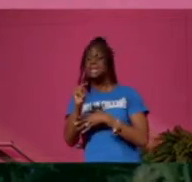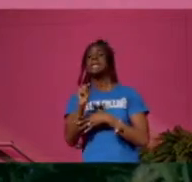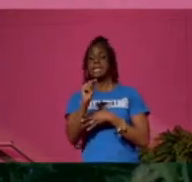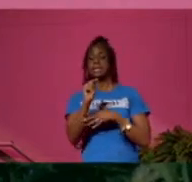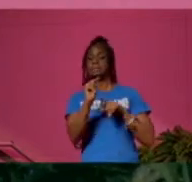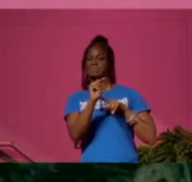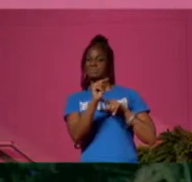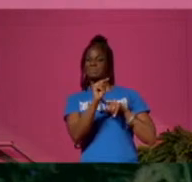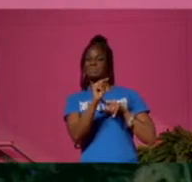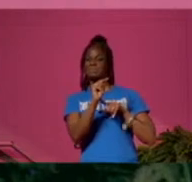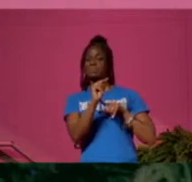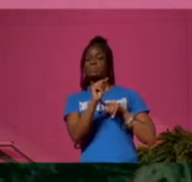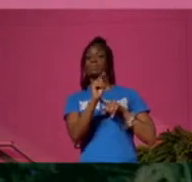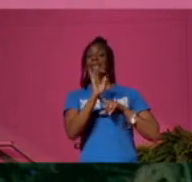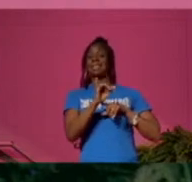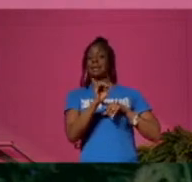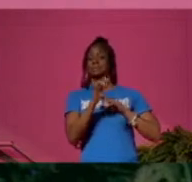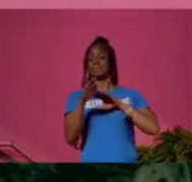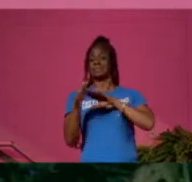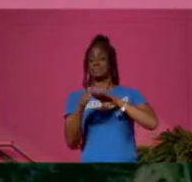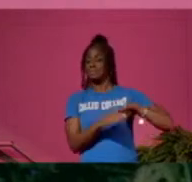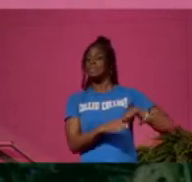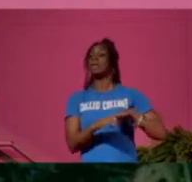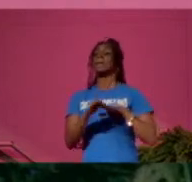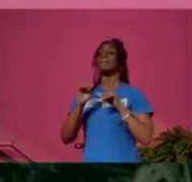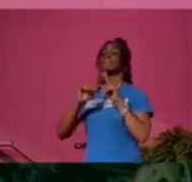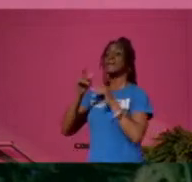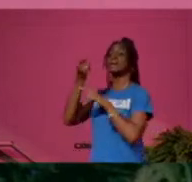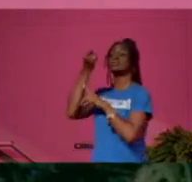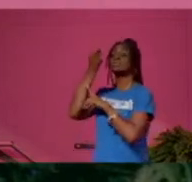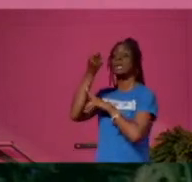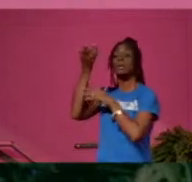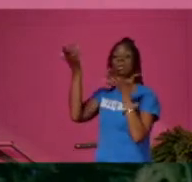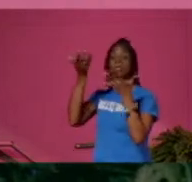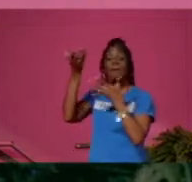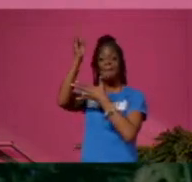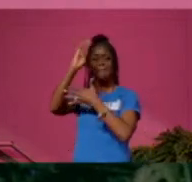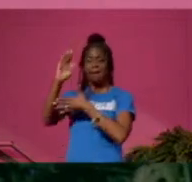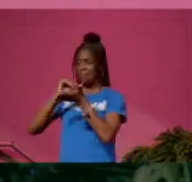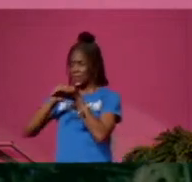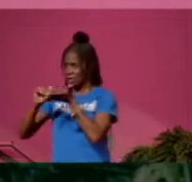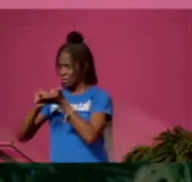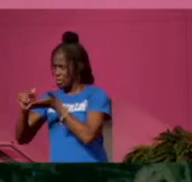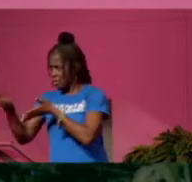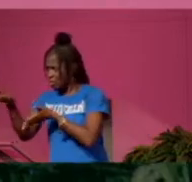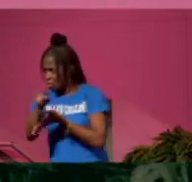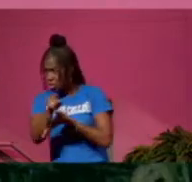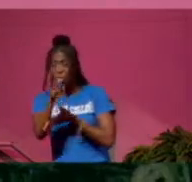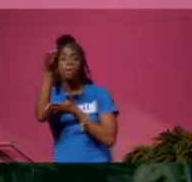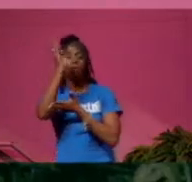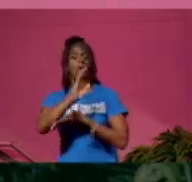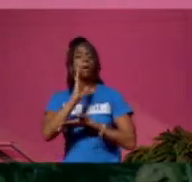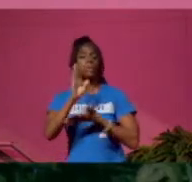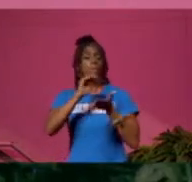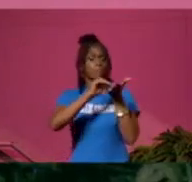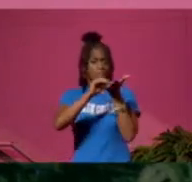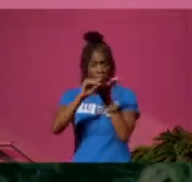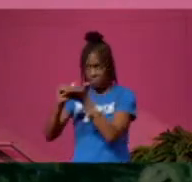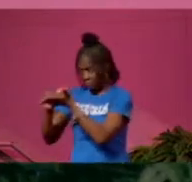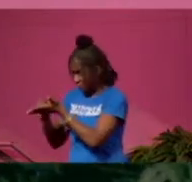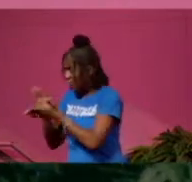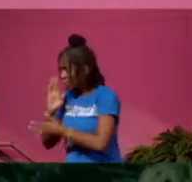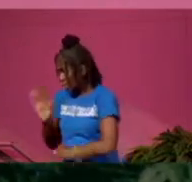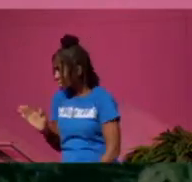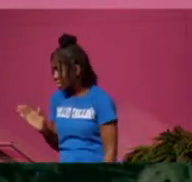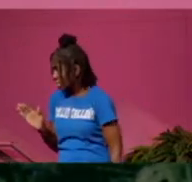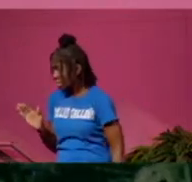Come here. And God has forgiveness for you, child of God. I don't know if you know it, but God will forgive you. Y'all don't like